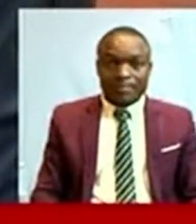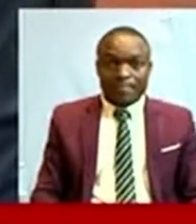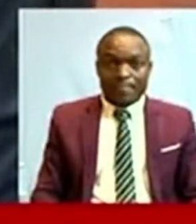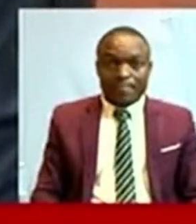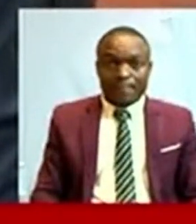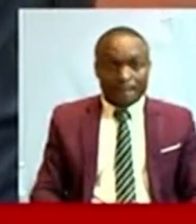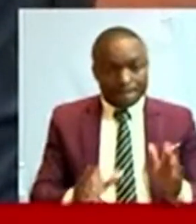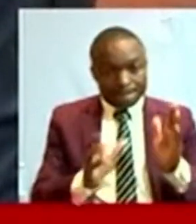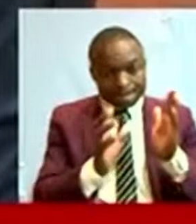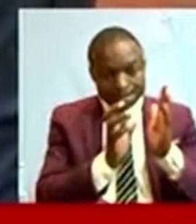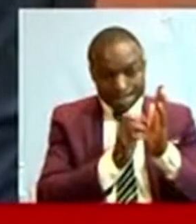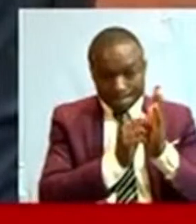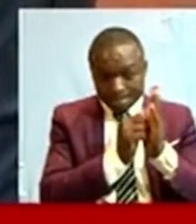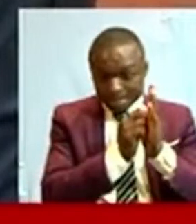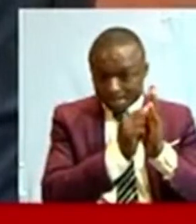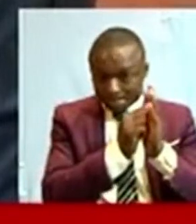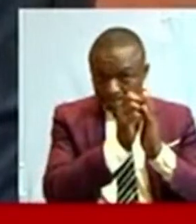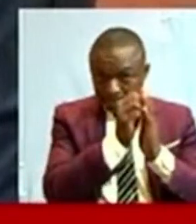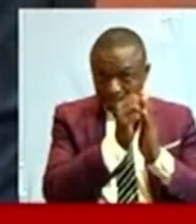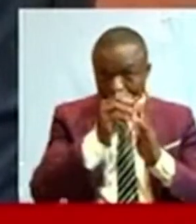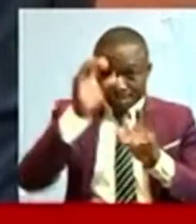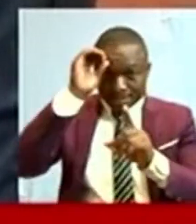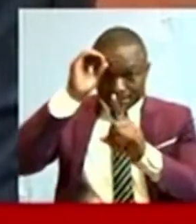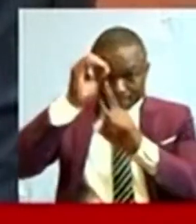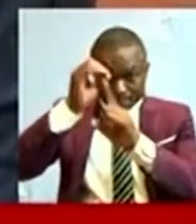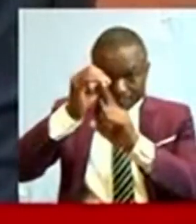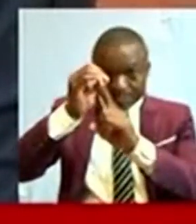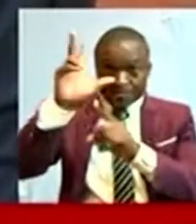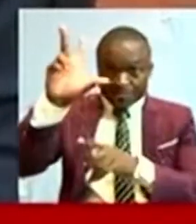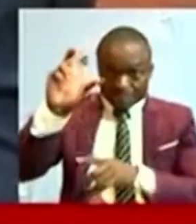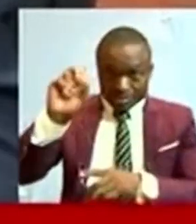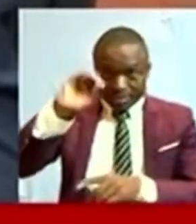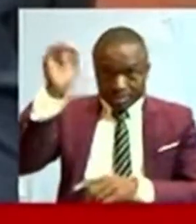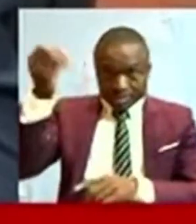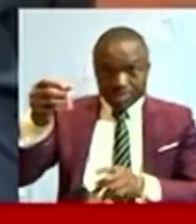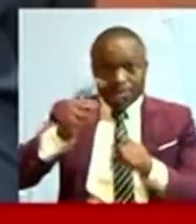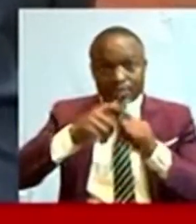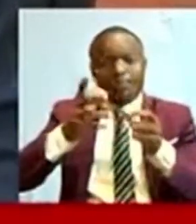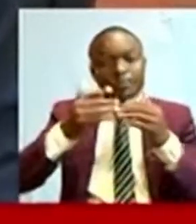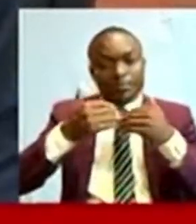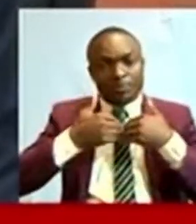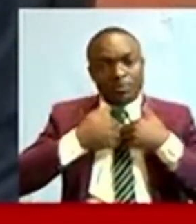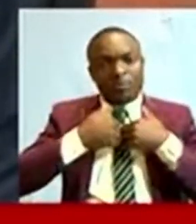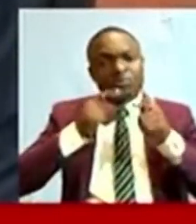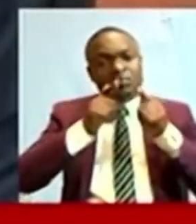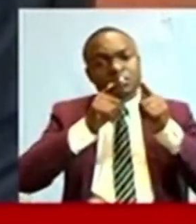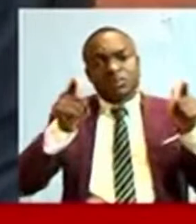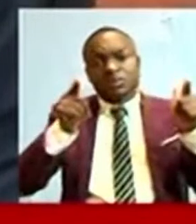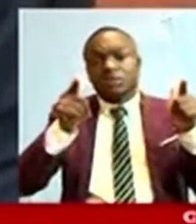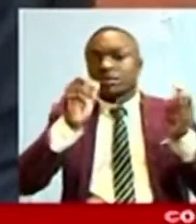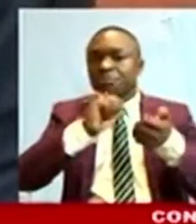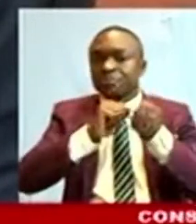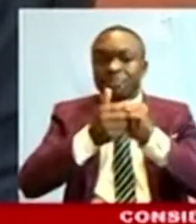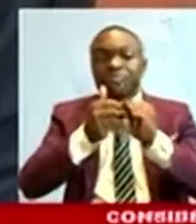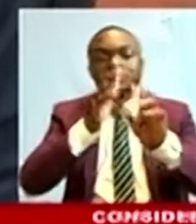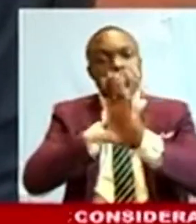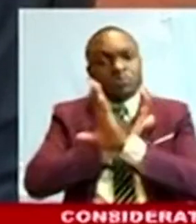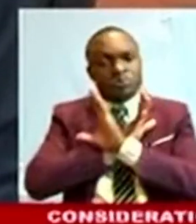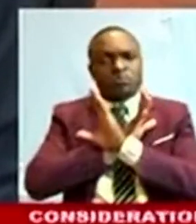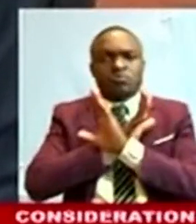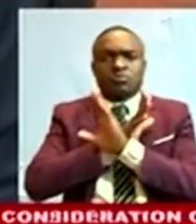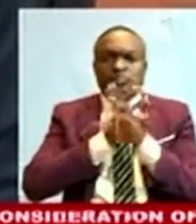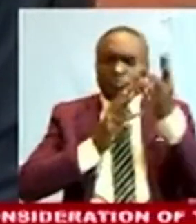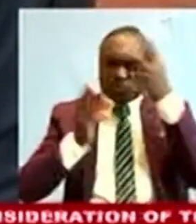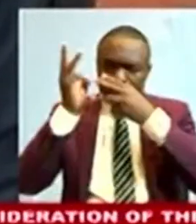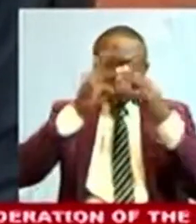sites are only target 30% when we have a huge problem countrywide. I'm wondering what is stopping us from going